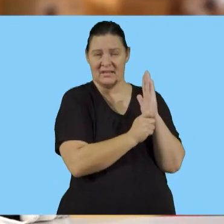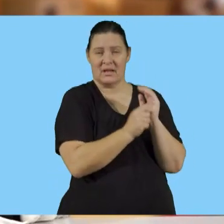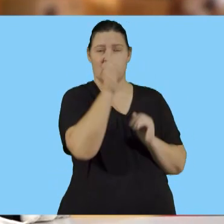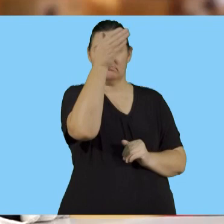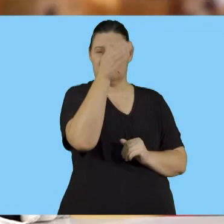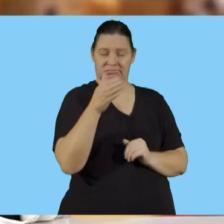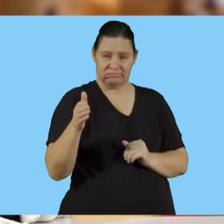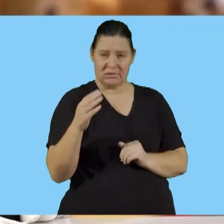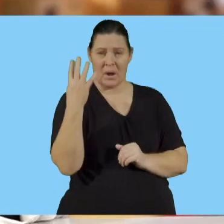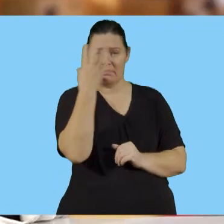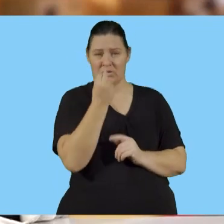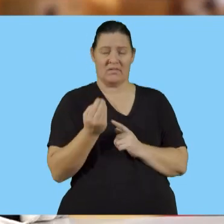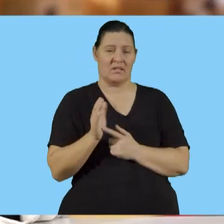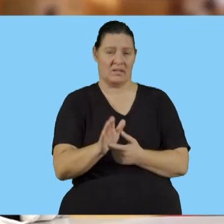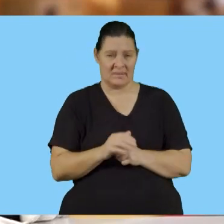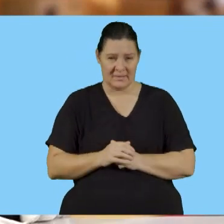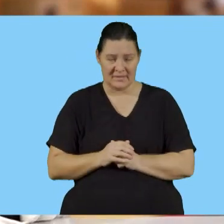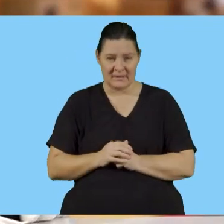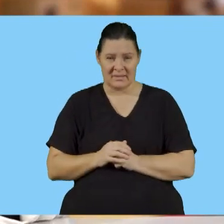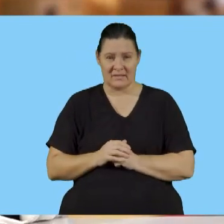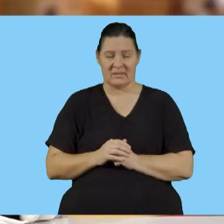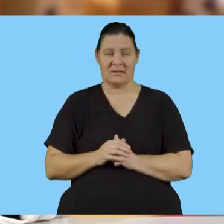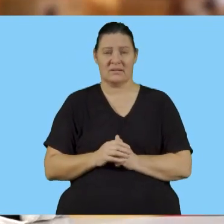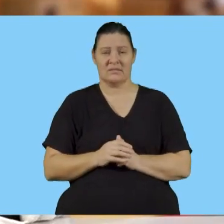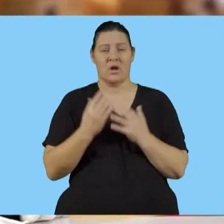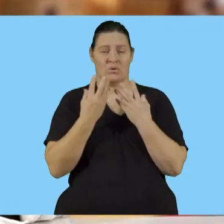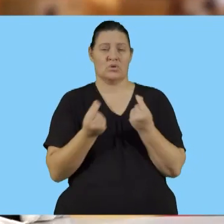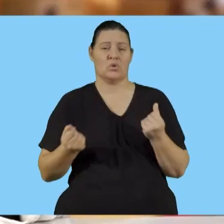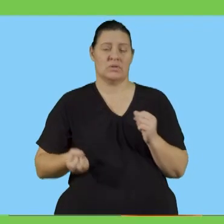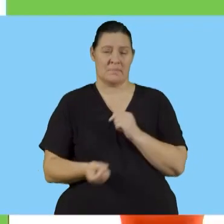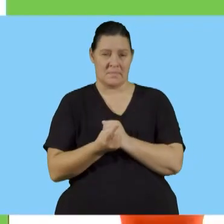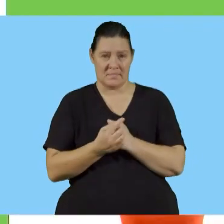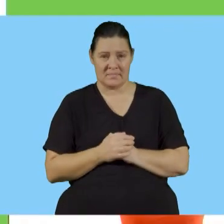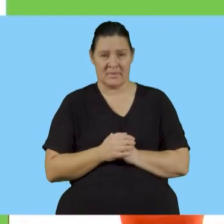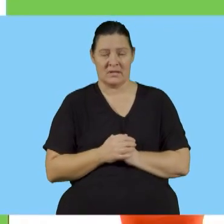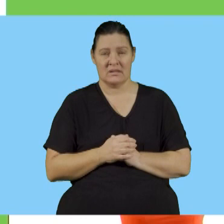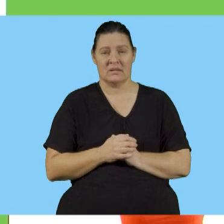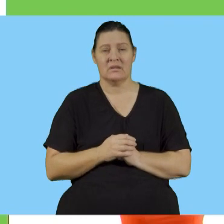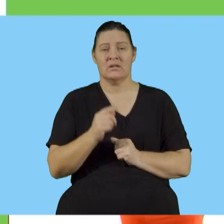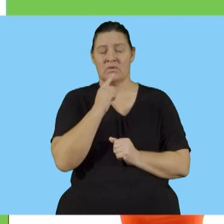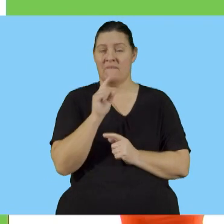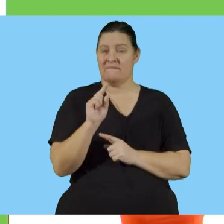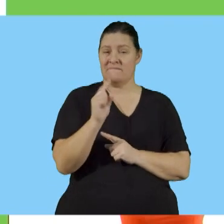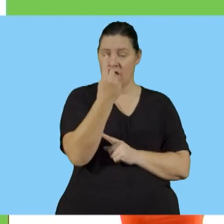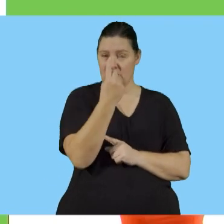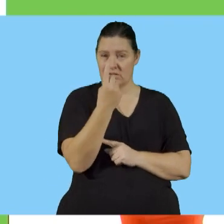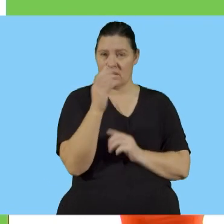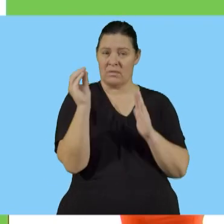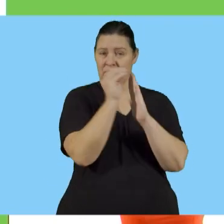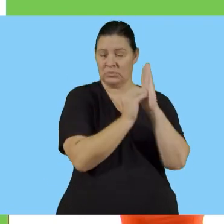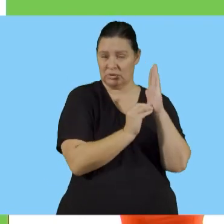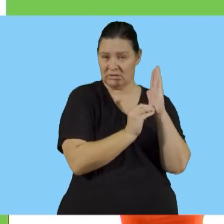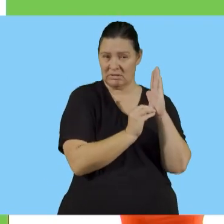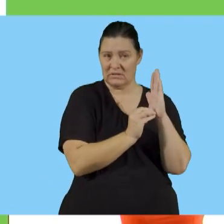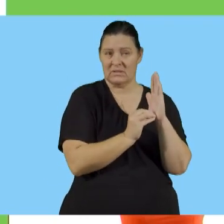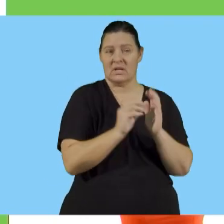the empty spaces on this beautiful diagram. We are just going to jump into the solution now. Right, so the first one that you had